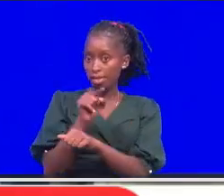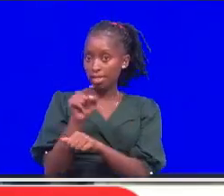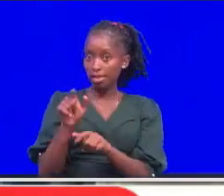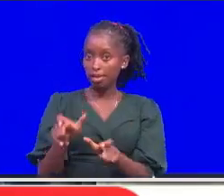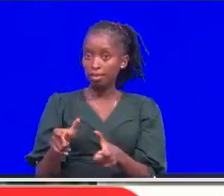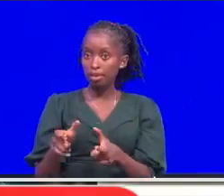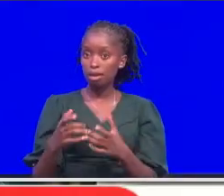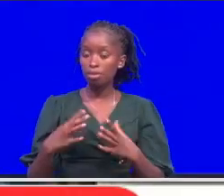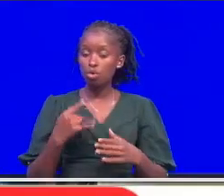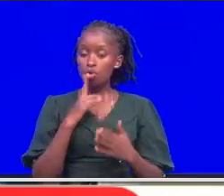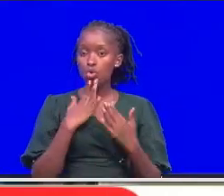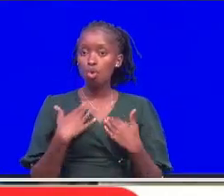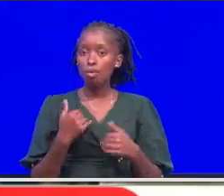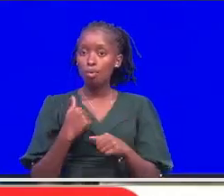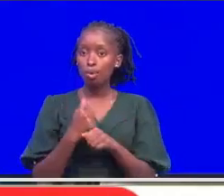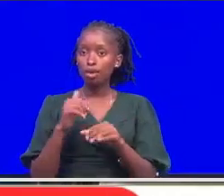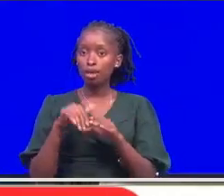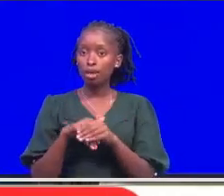work in radio stations.